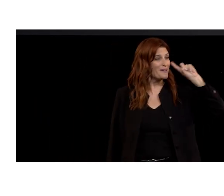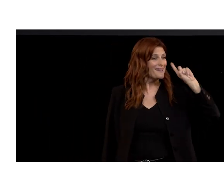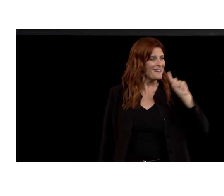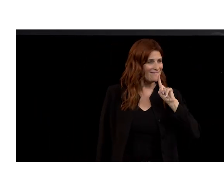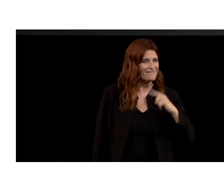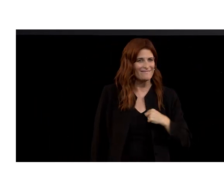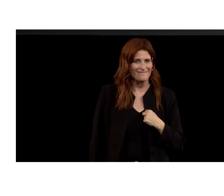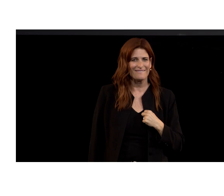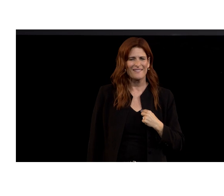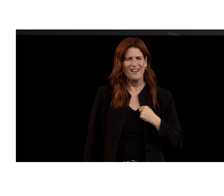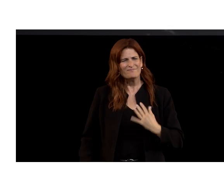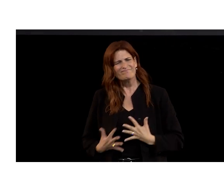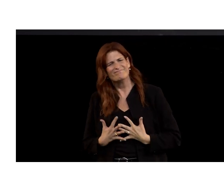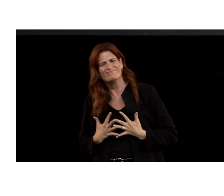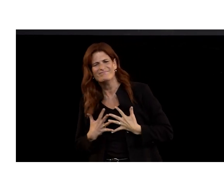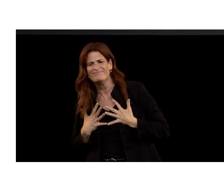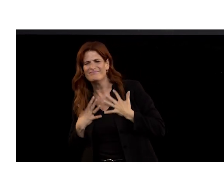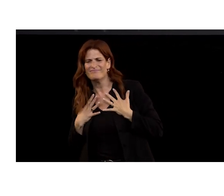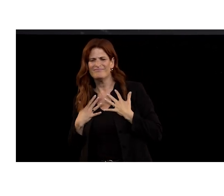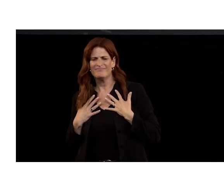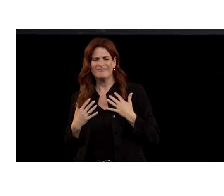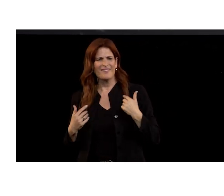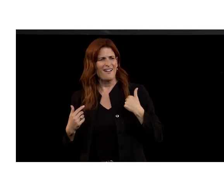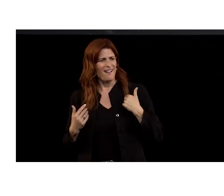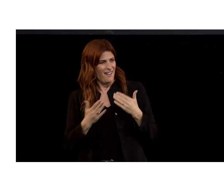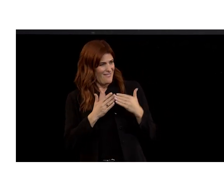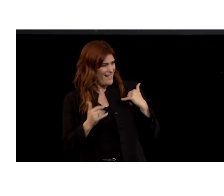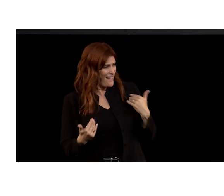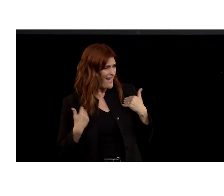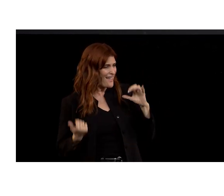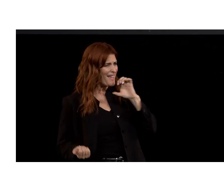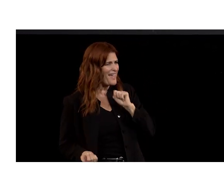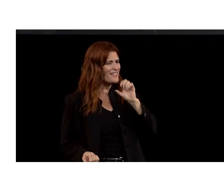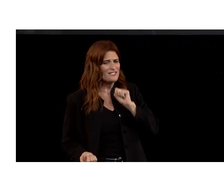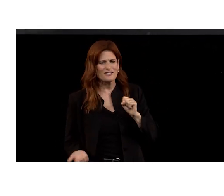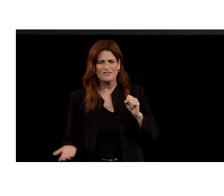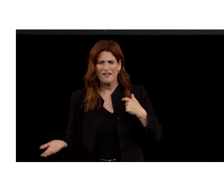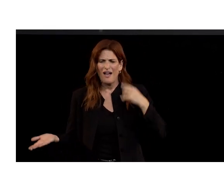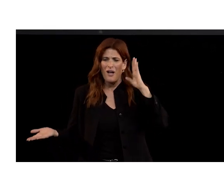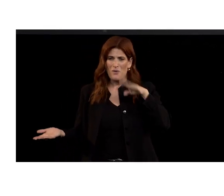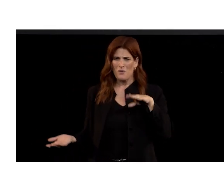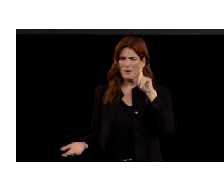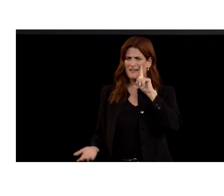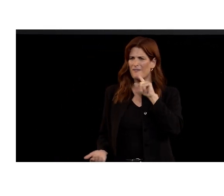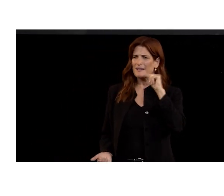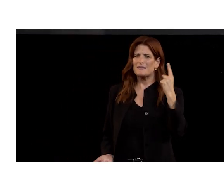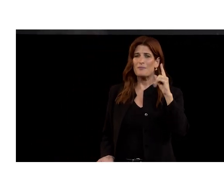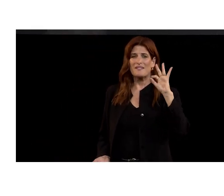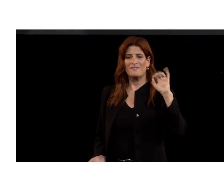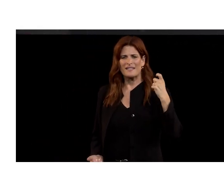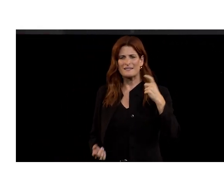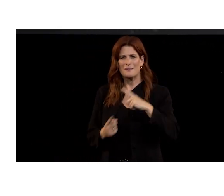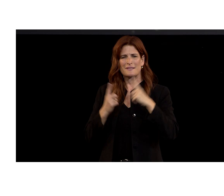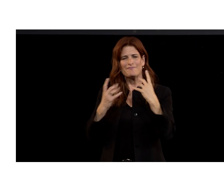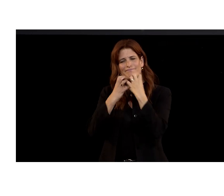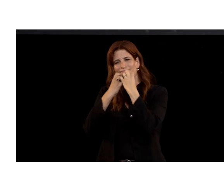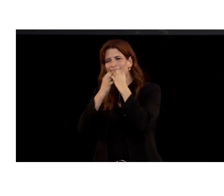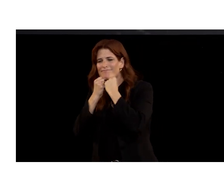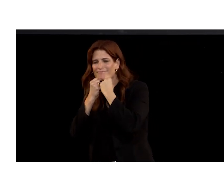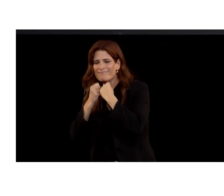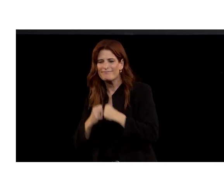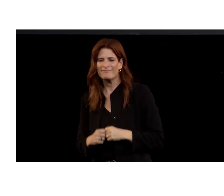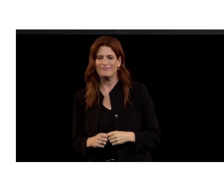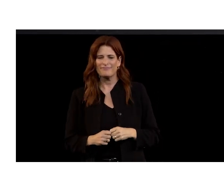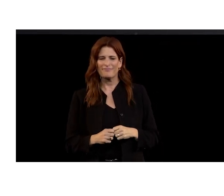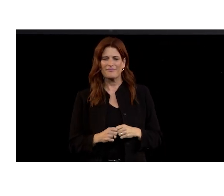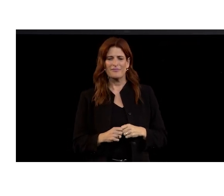I was proud to be deaf, proud of who I was. Even at that young age, I knew that being deaf was